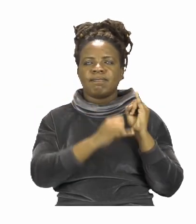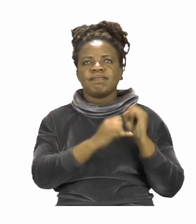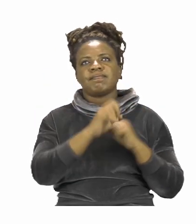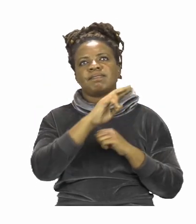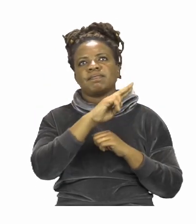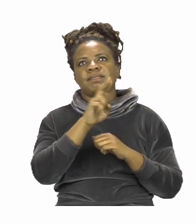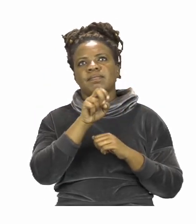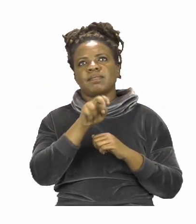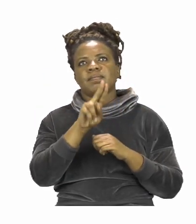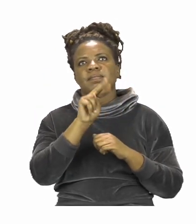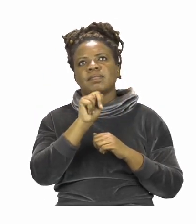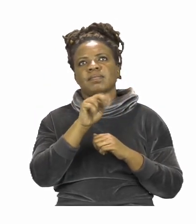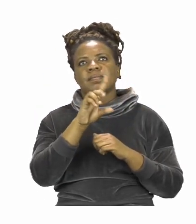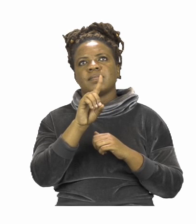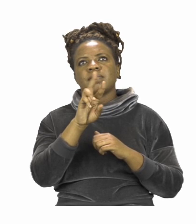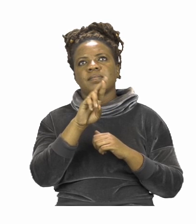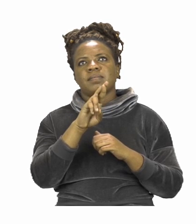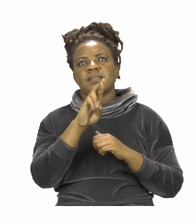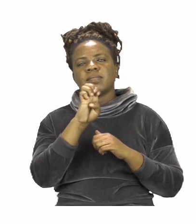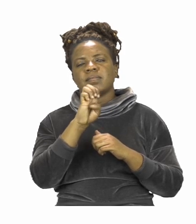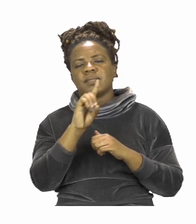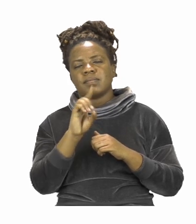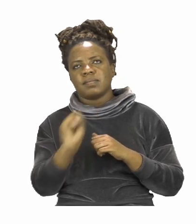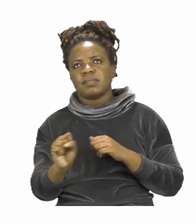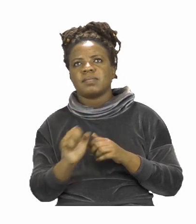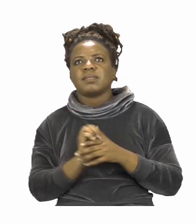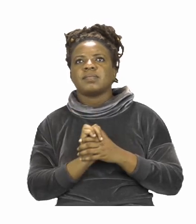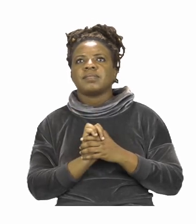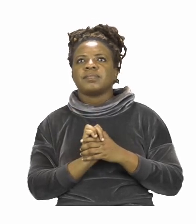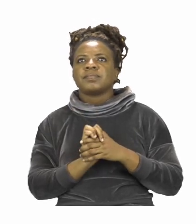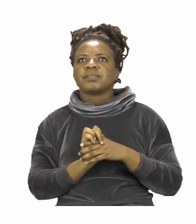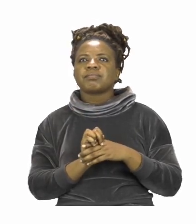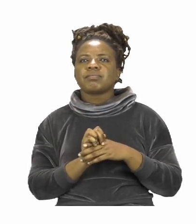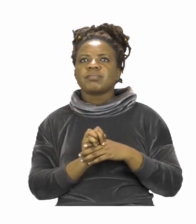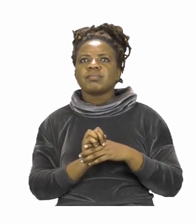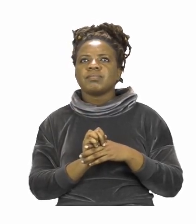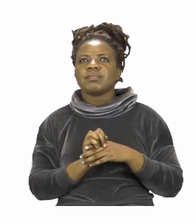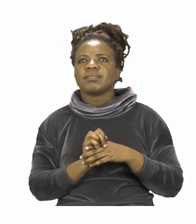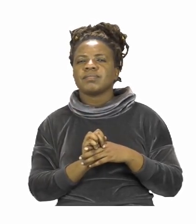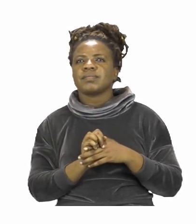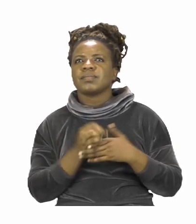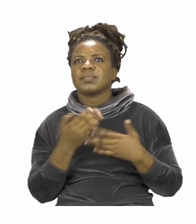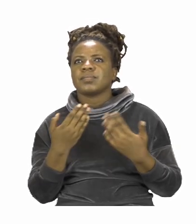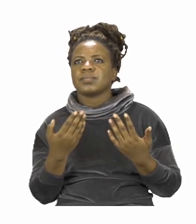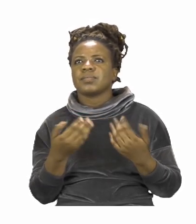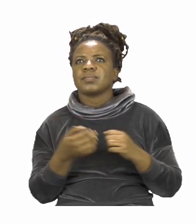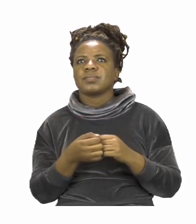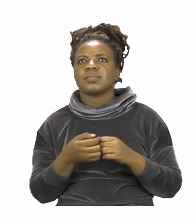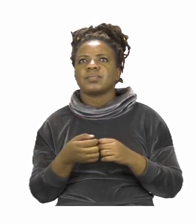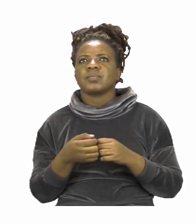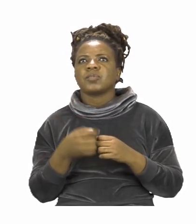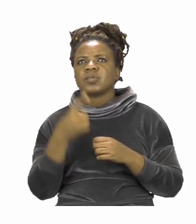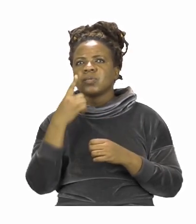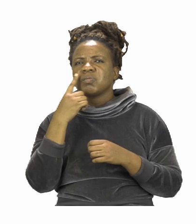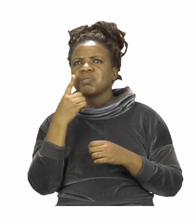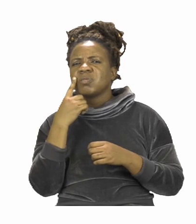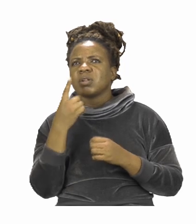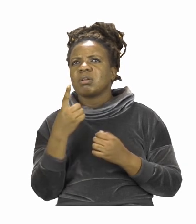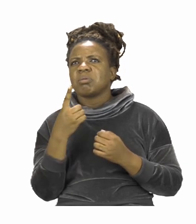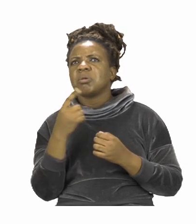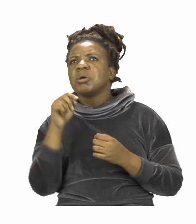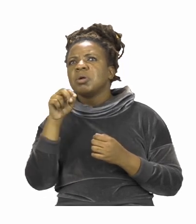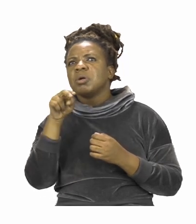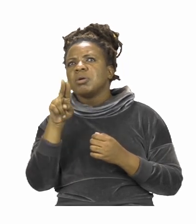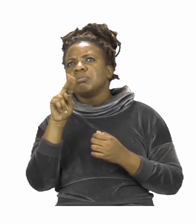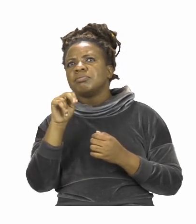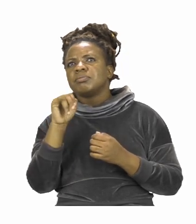with units. For the example, we can see that our units are 8, and then